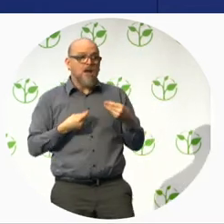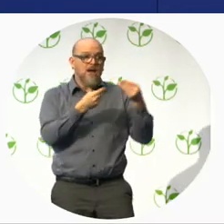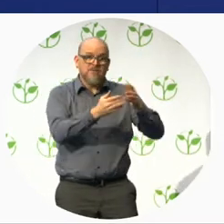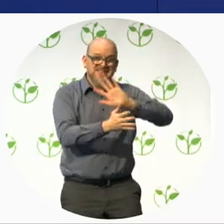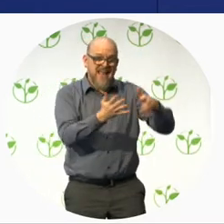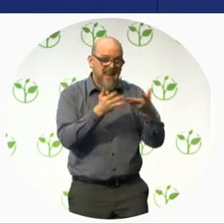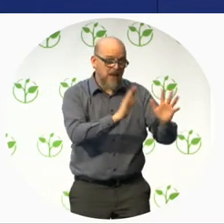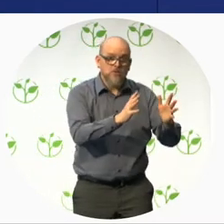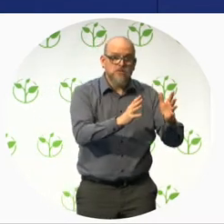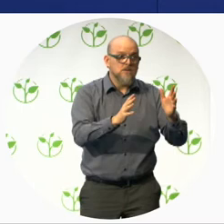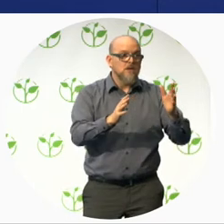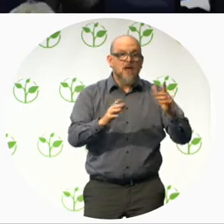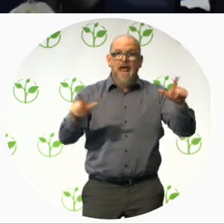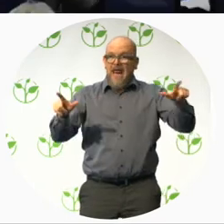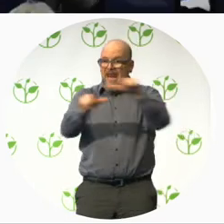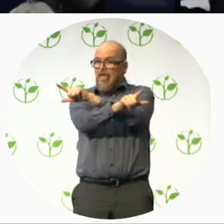education.